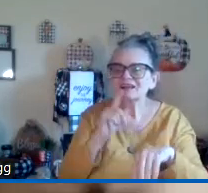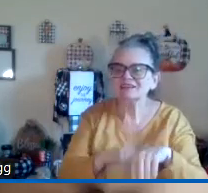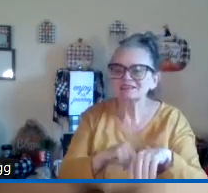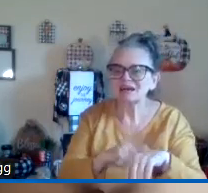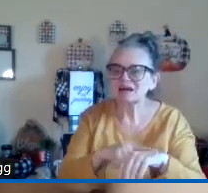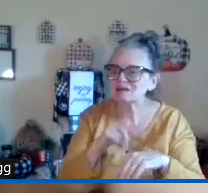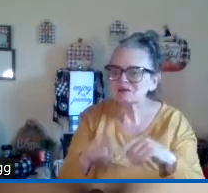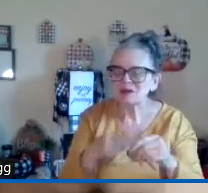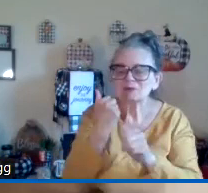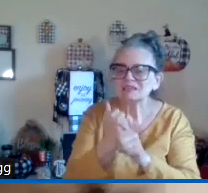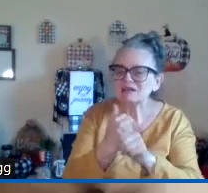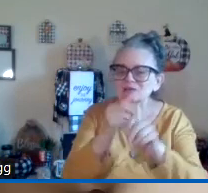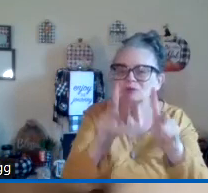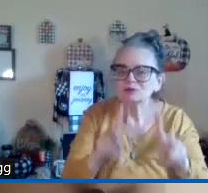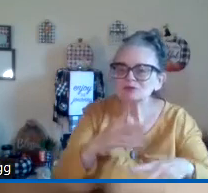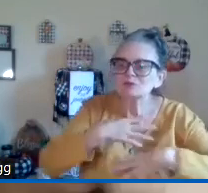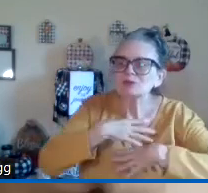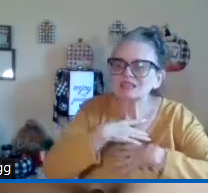The king,